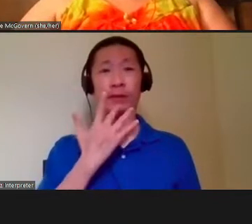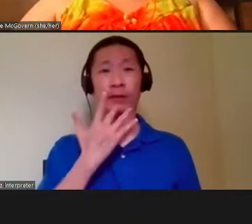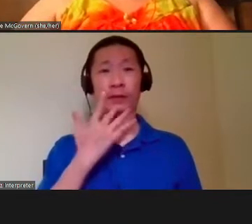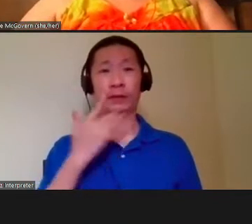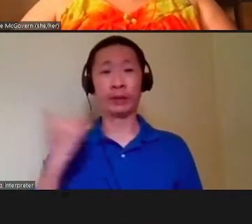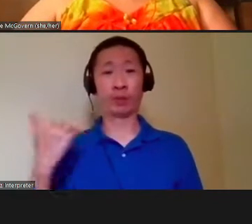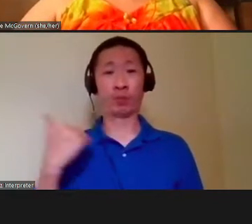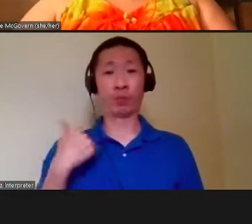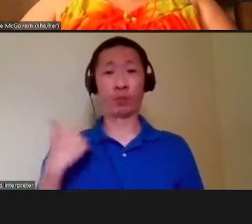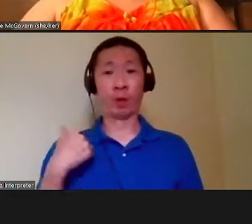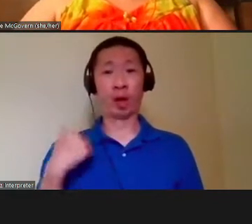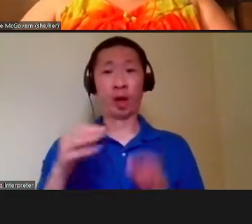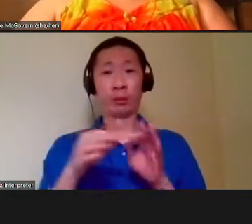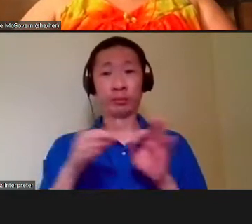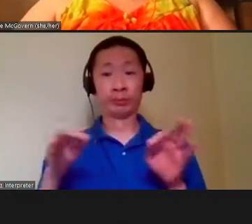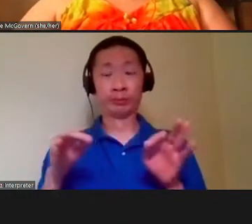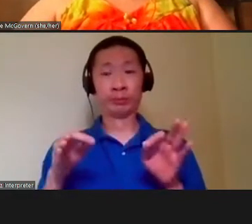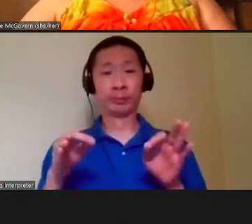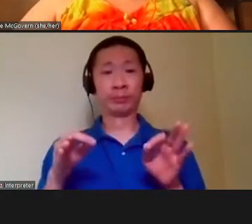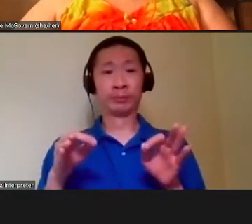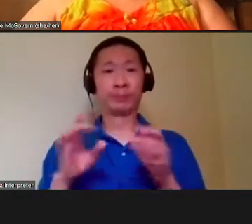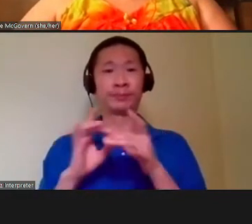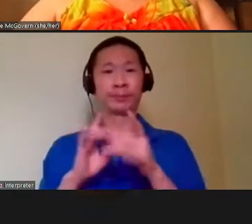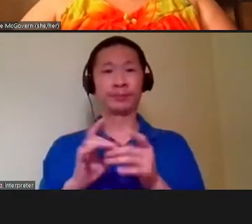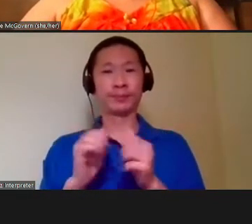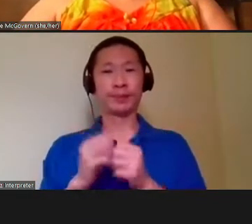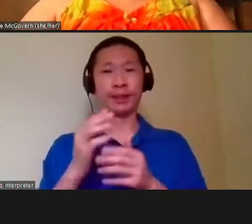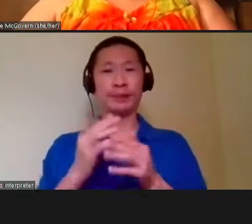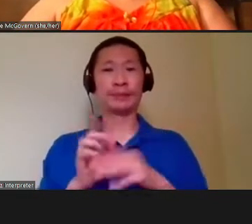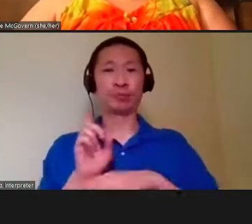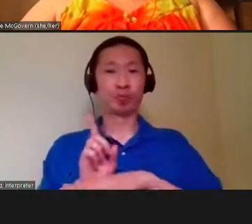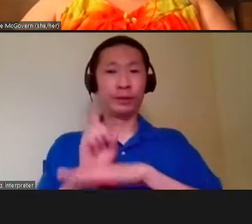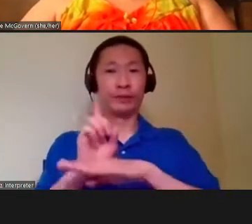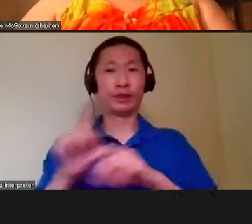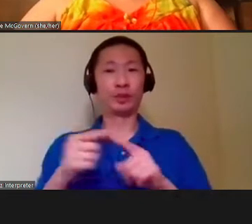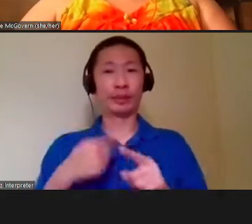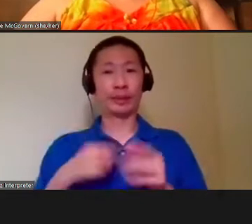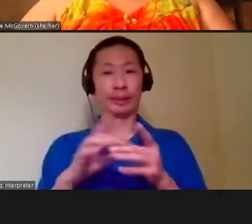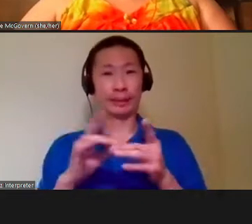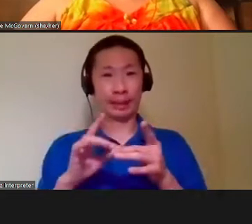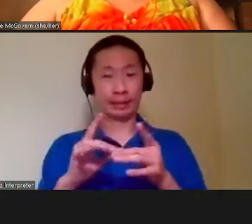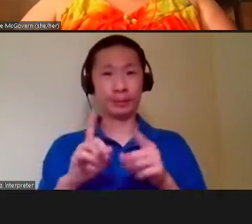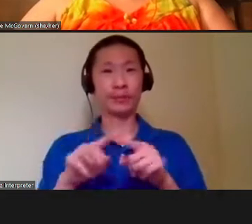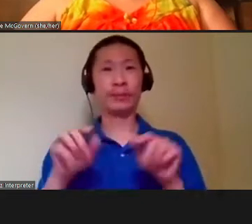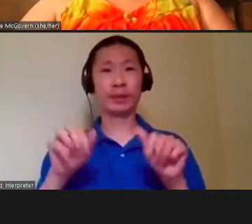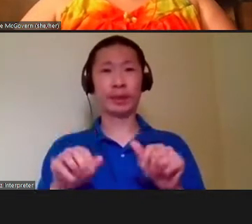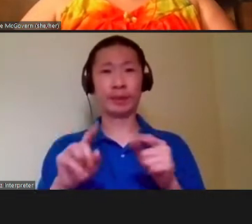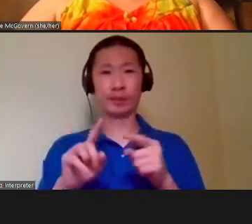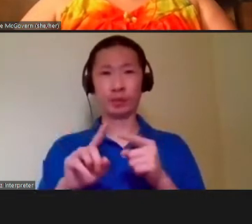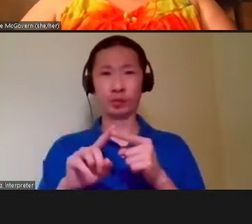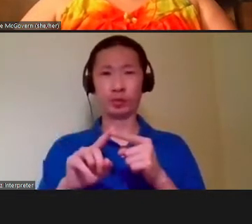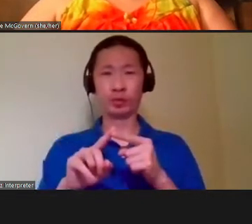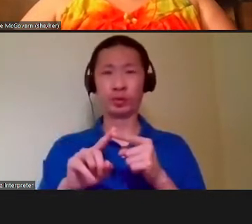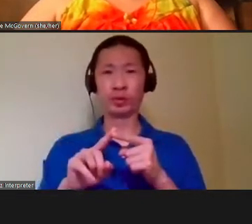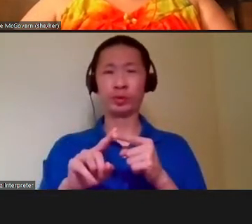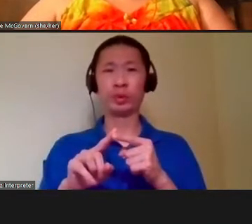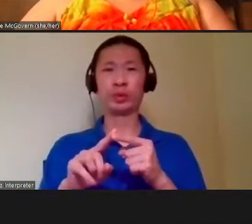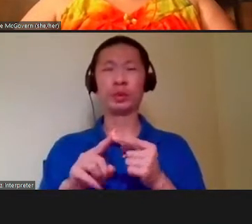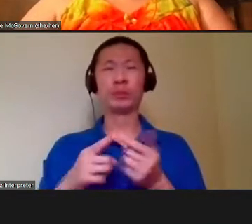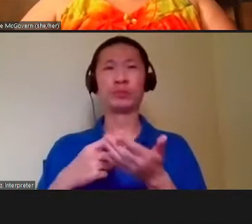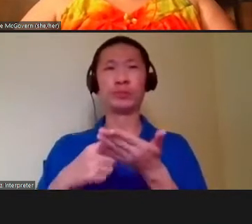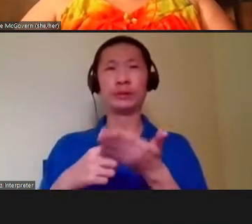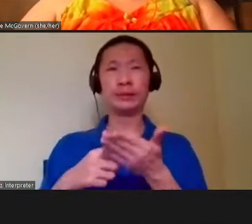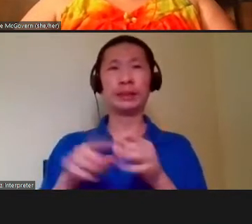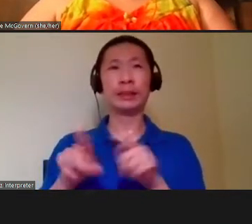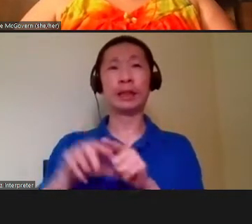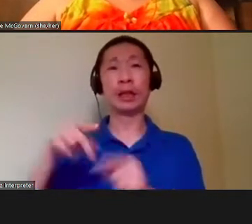prompts, and I, this comes with a little bit of privilege when I say it, is to be able to place in the conversation, much like